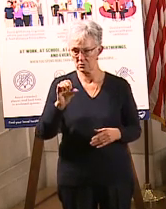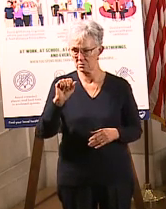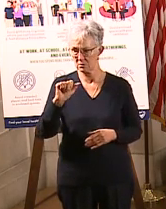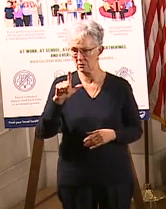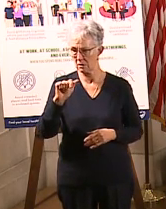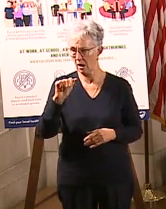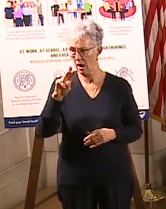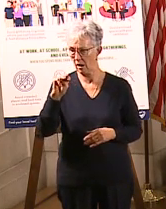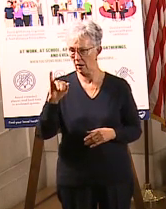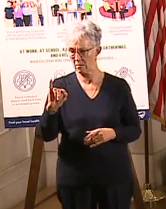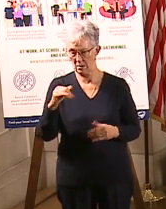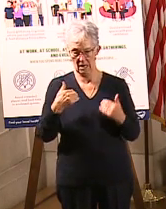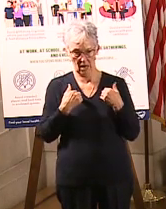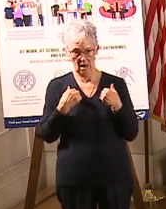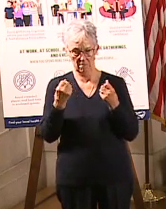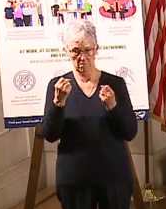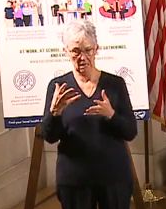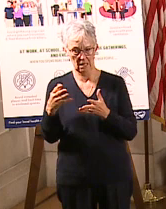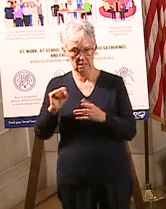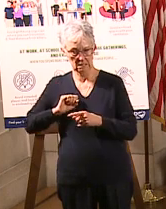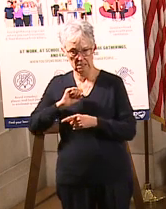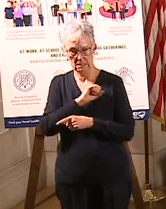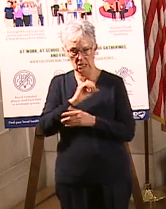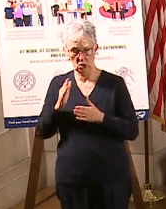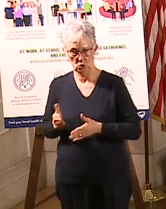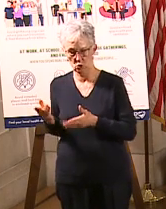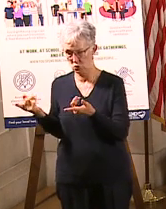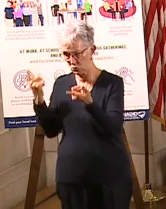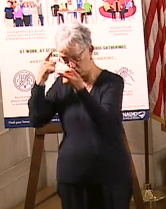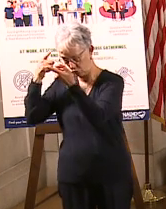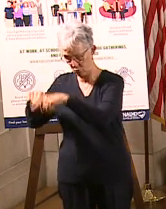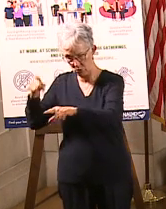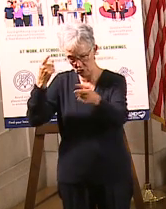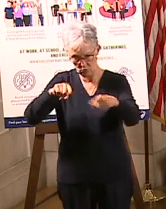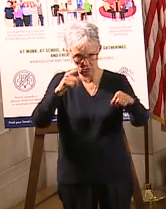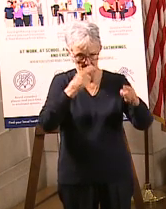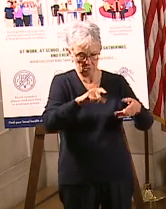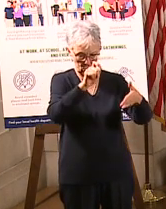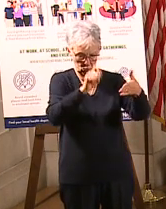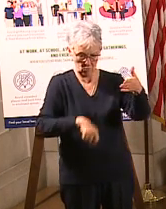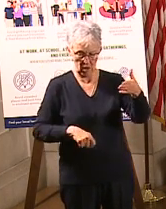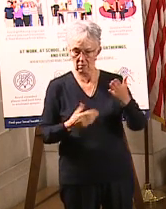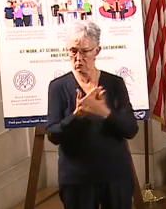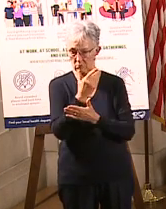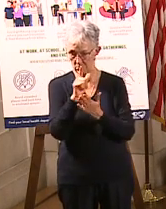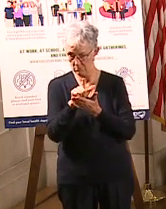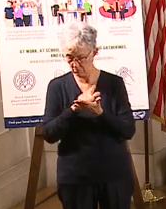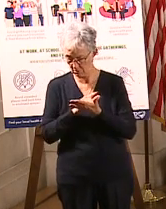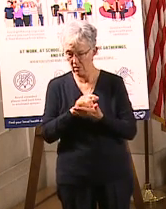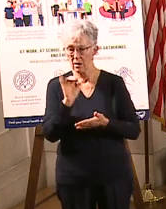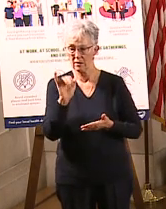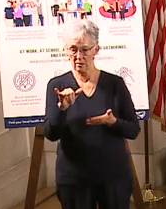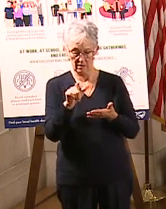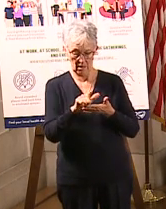of different senators' contributions to it. But some of the things in that bill, for example,